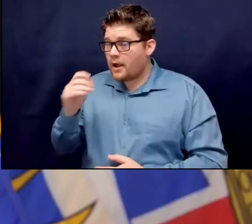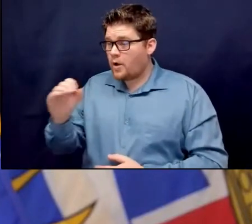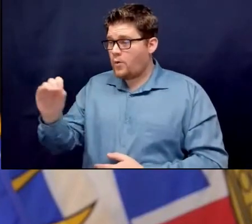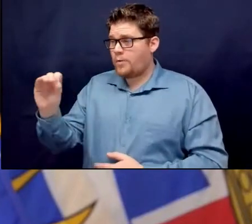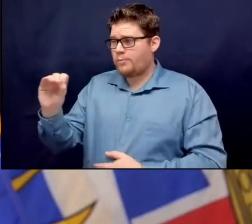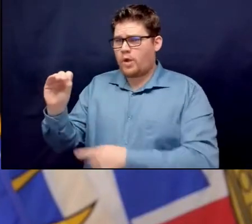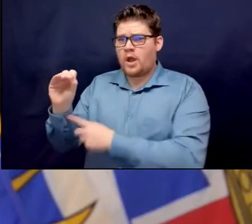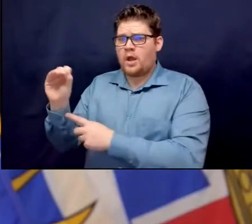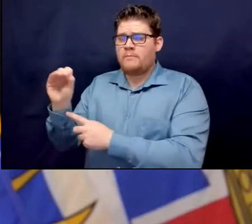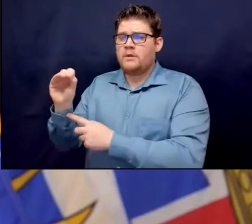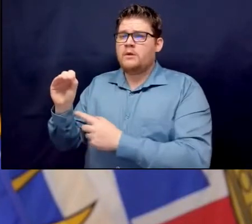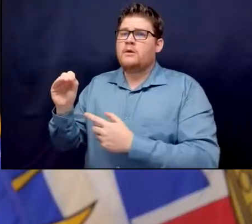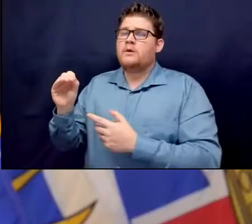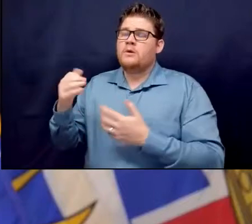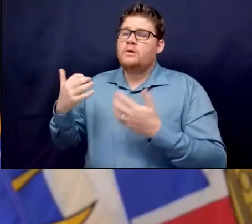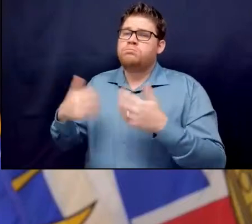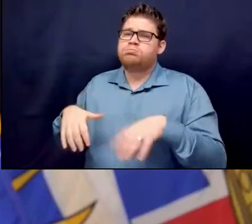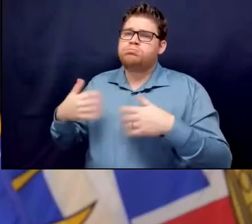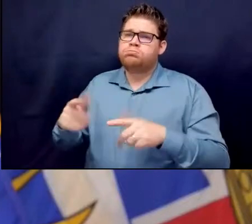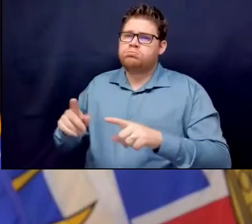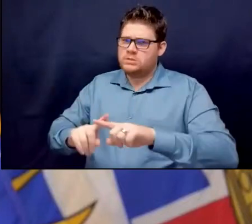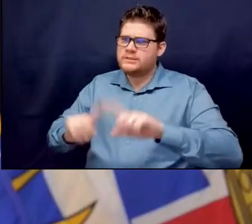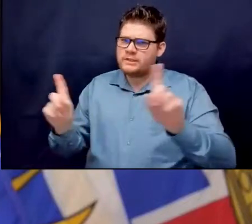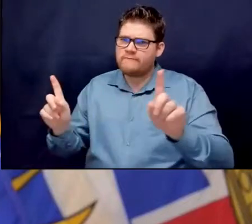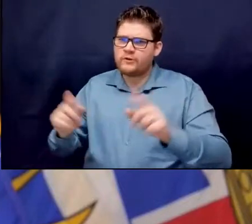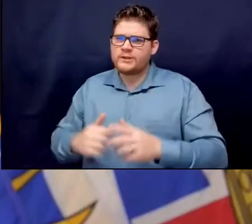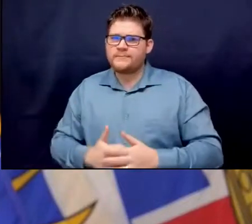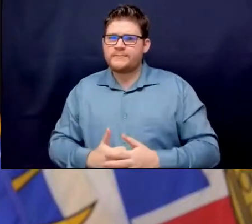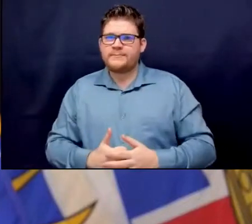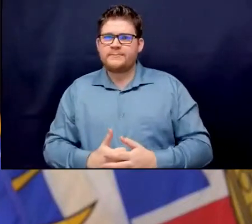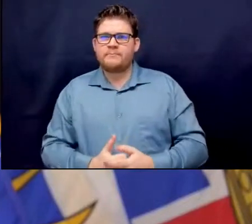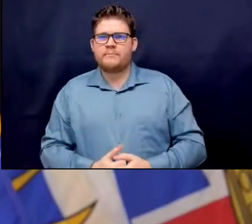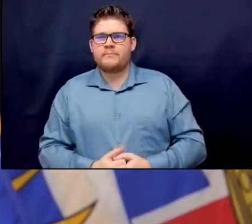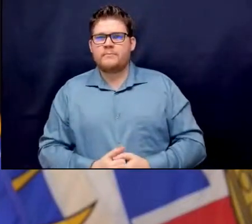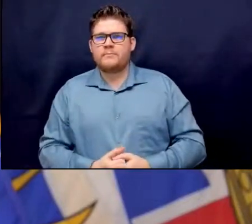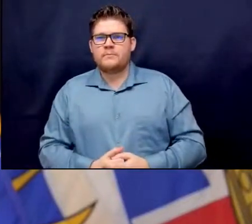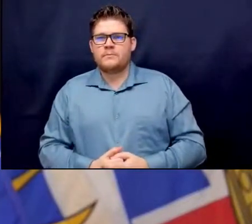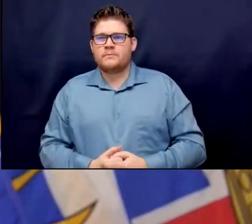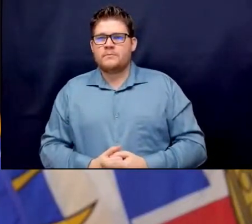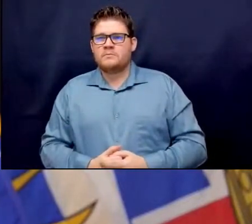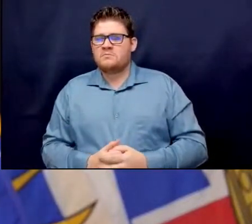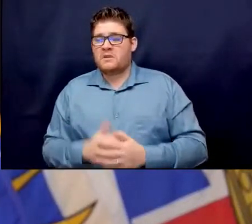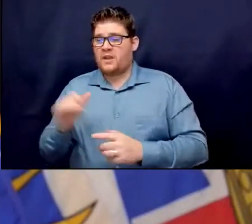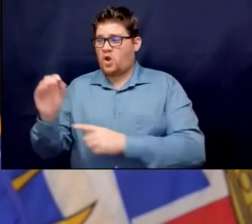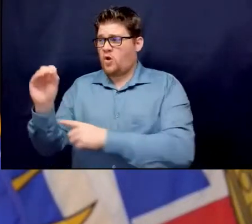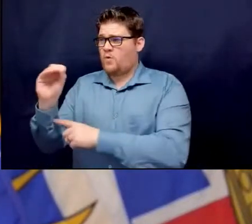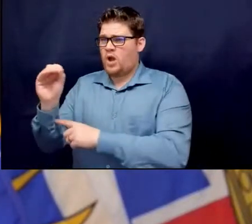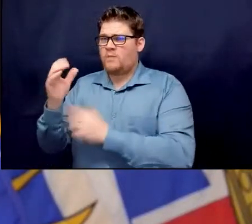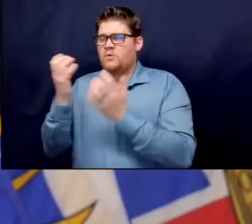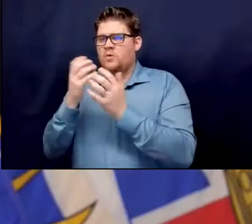Omicron and such dramatic spread that we now have a level of,